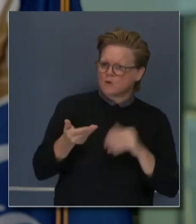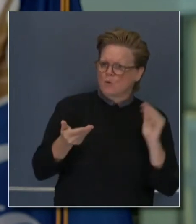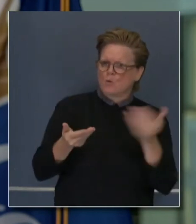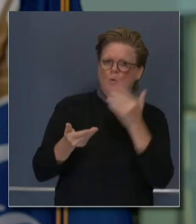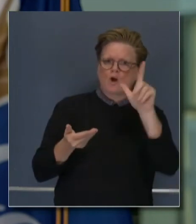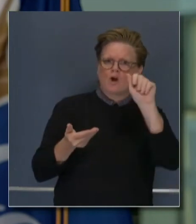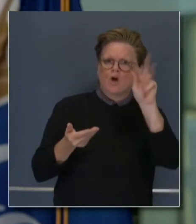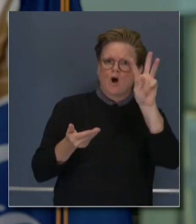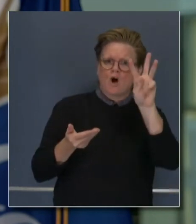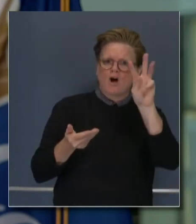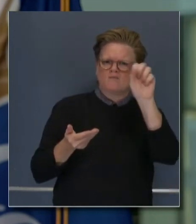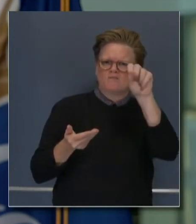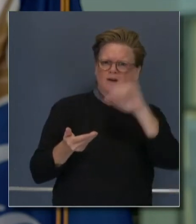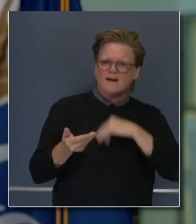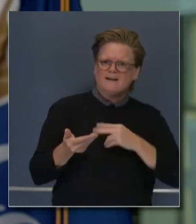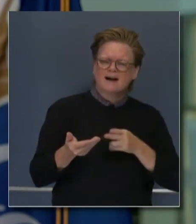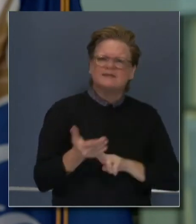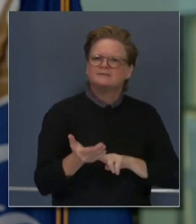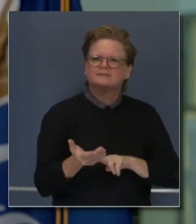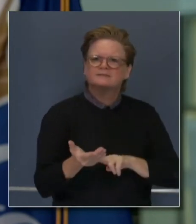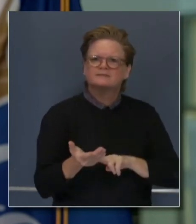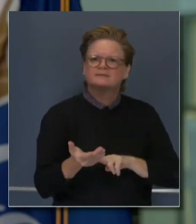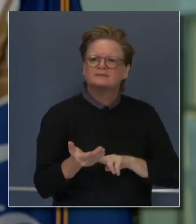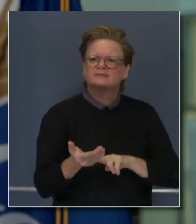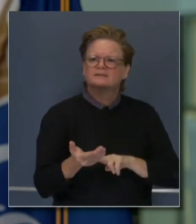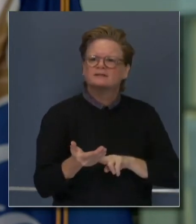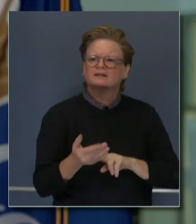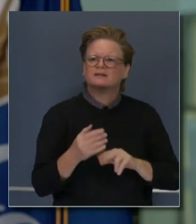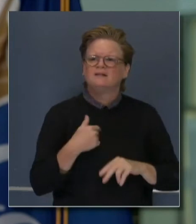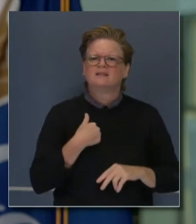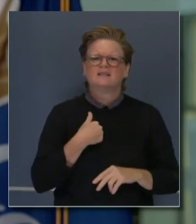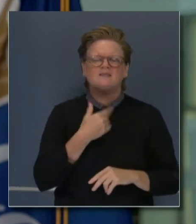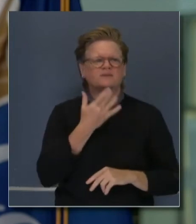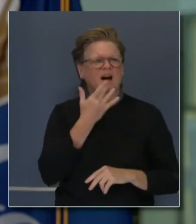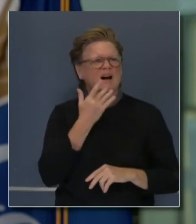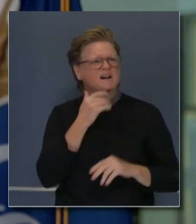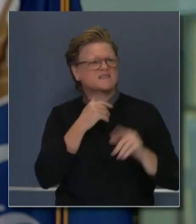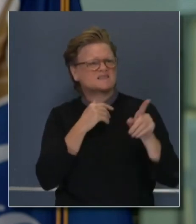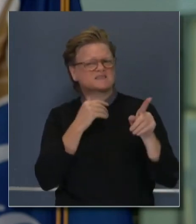California. Paul Sisson, San Diego Union Tribune.